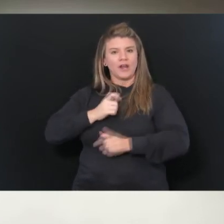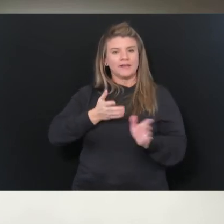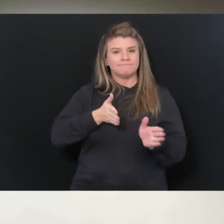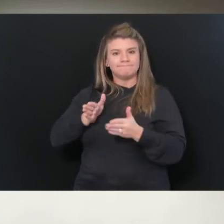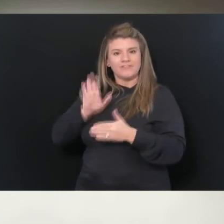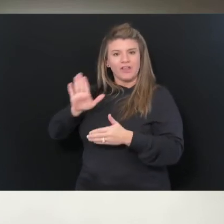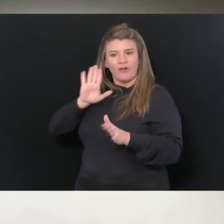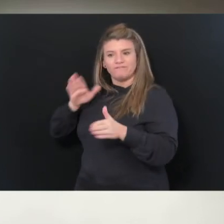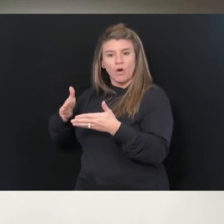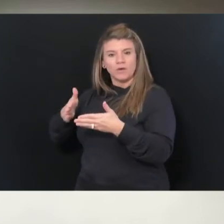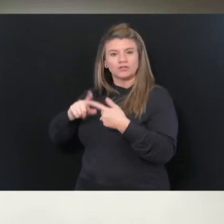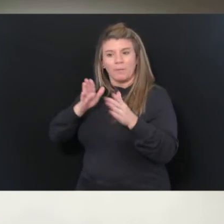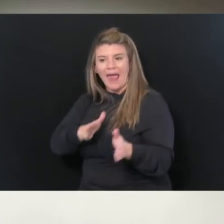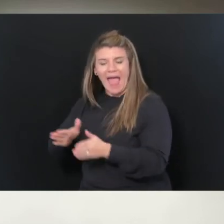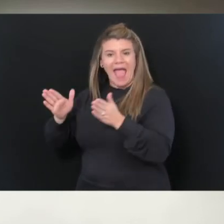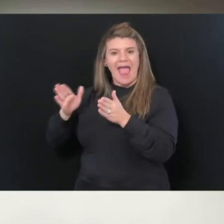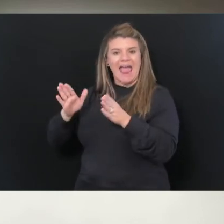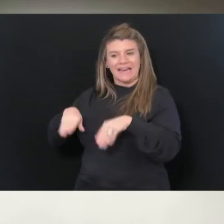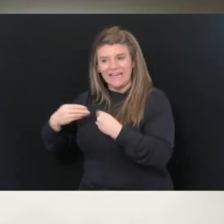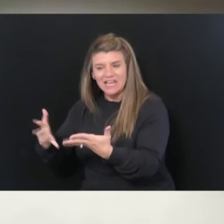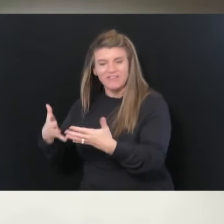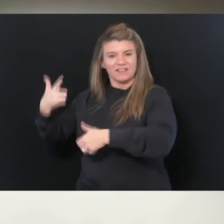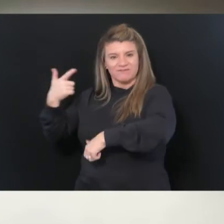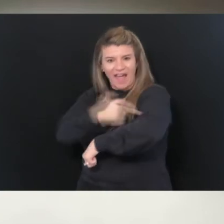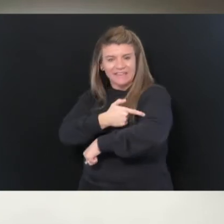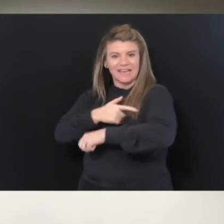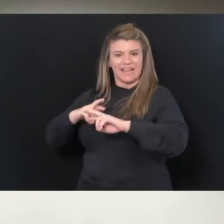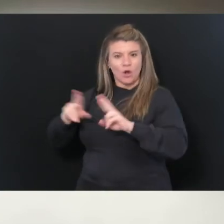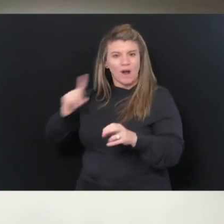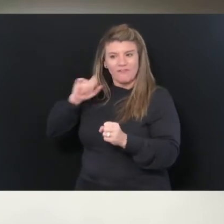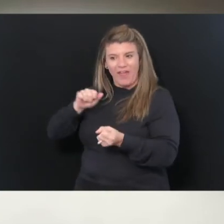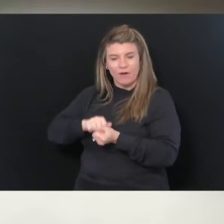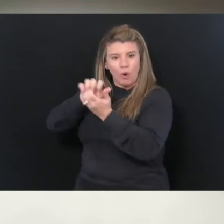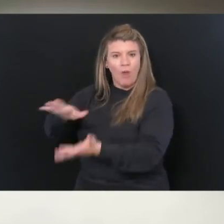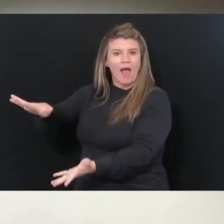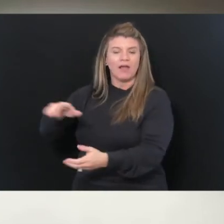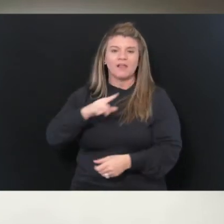planning and the execution of the vaccine distribution. Thank you.